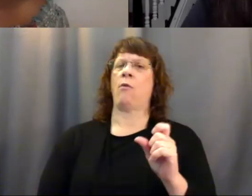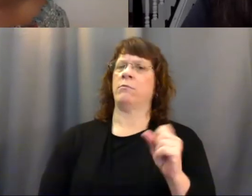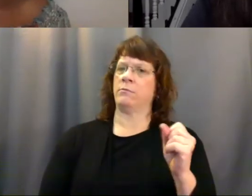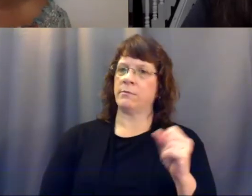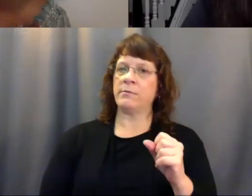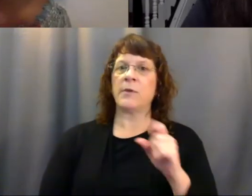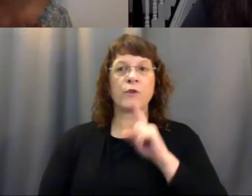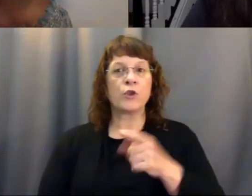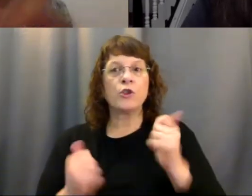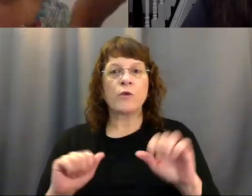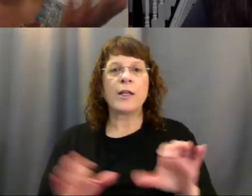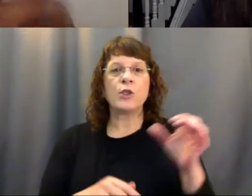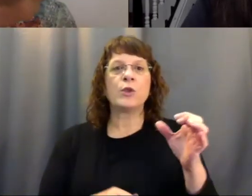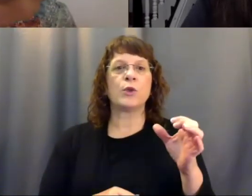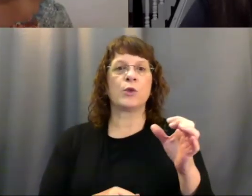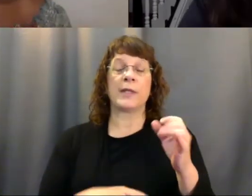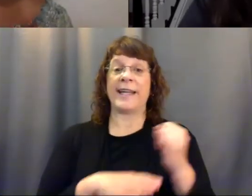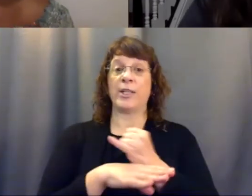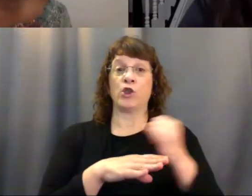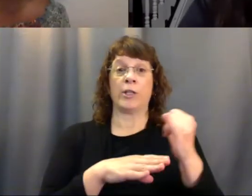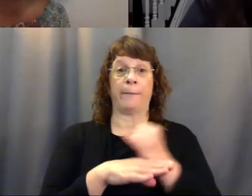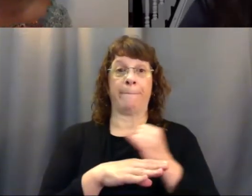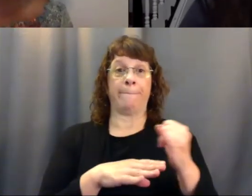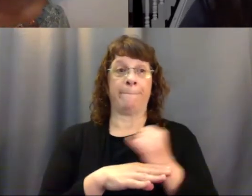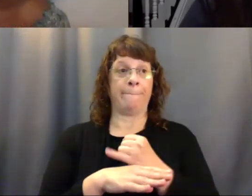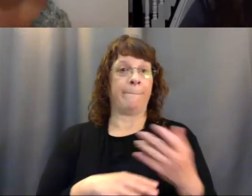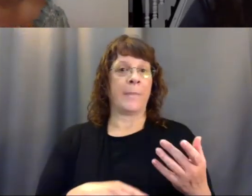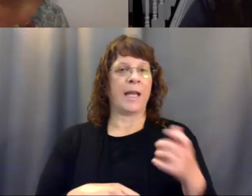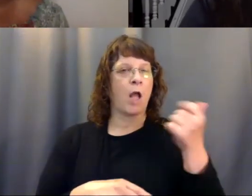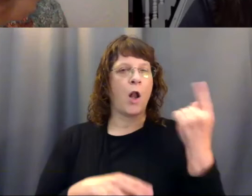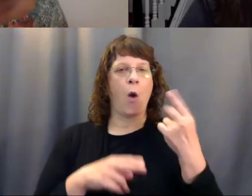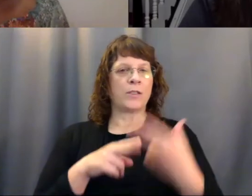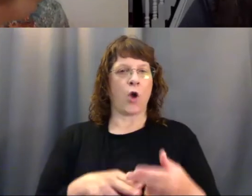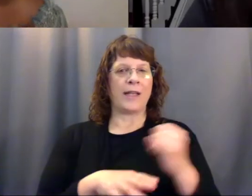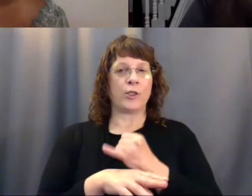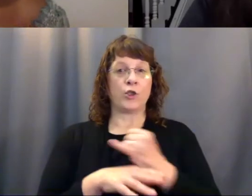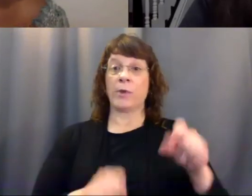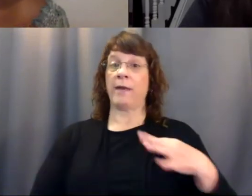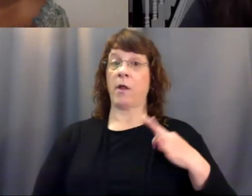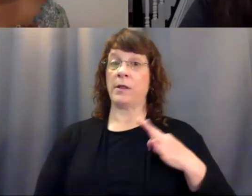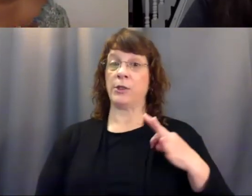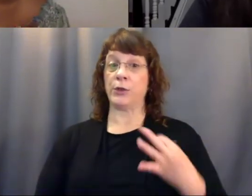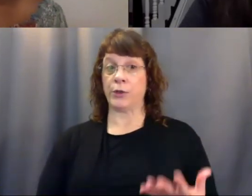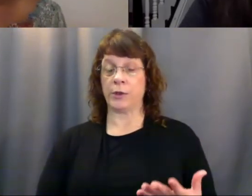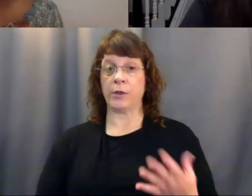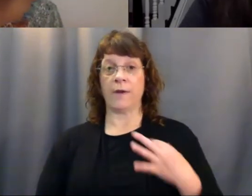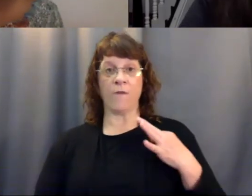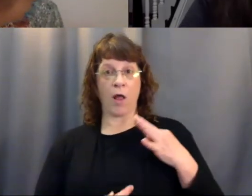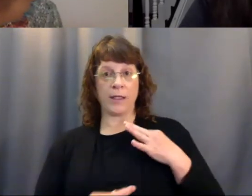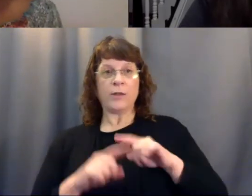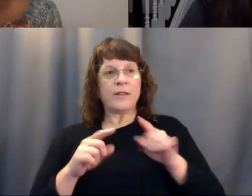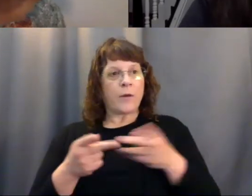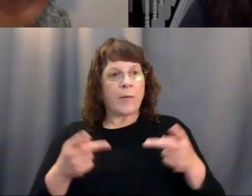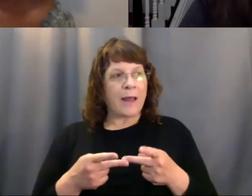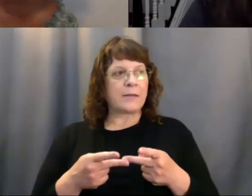Definitely try to do an internship. And it's not always called an internship. You can volunteer. Uh-huh. Volunteering at different places